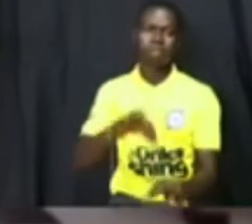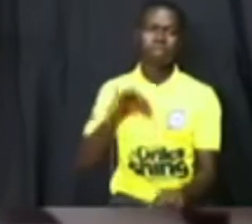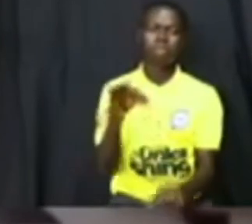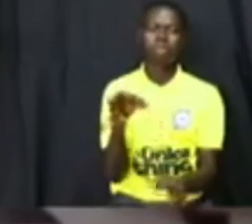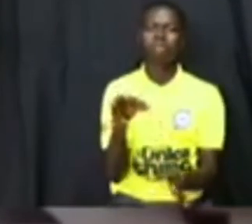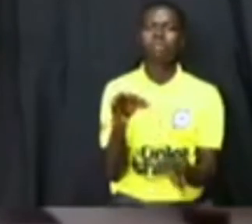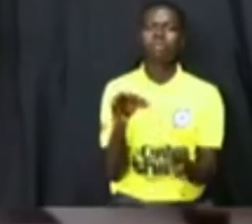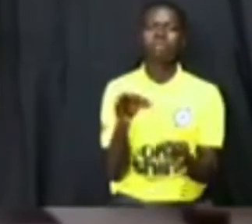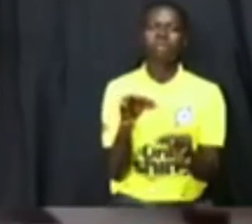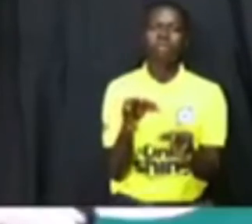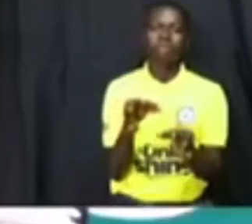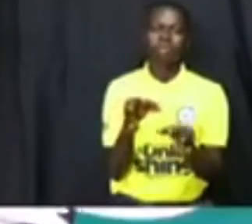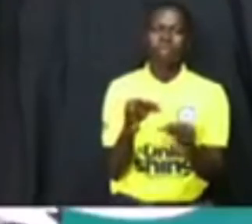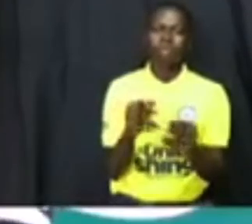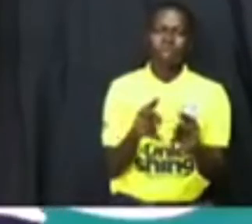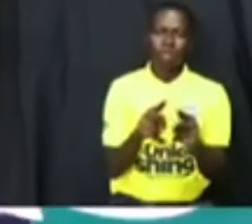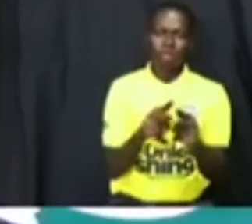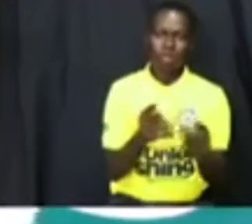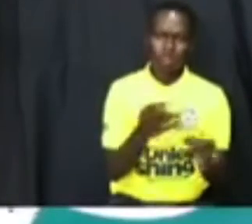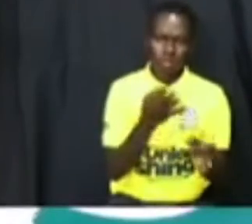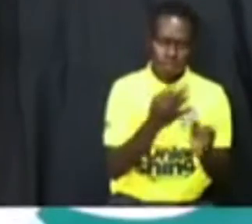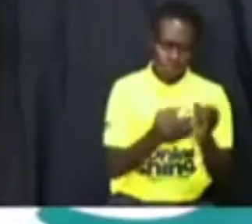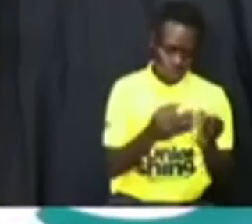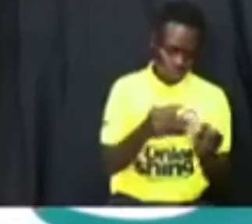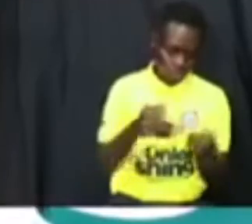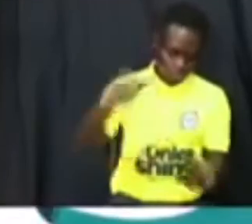So, if you are baptized,